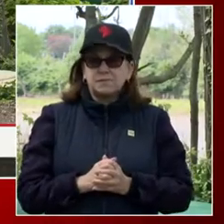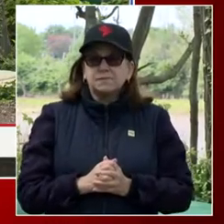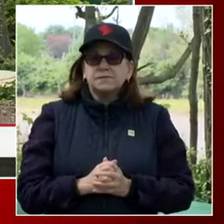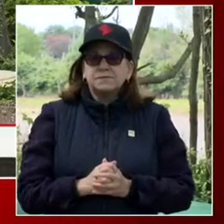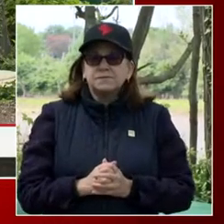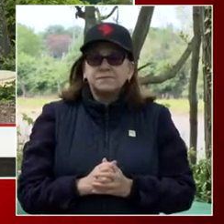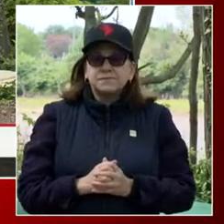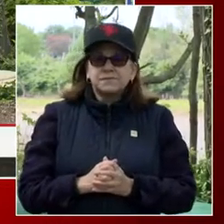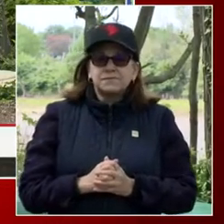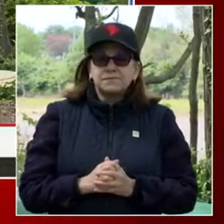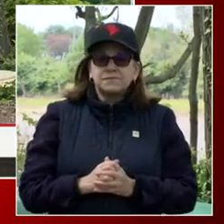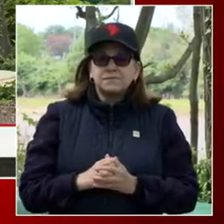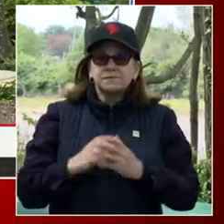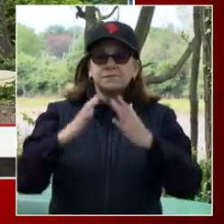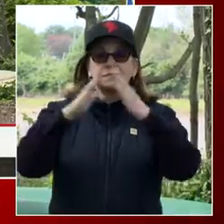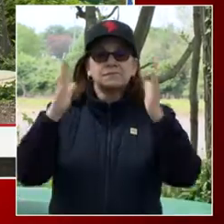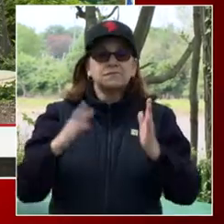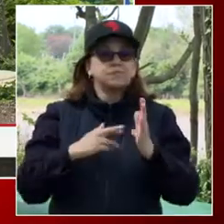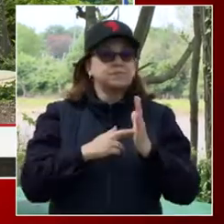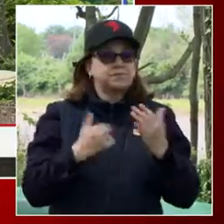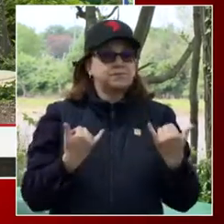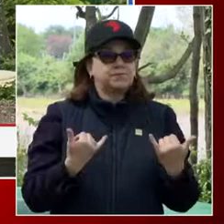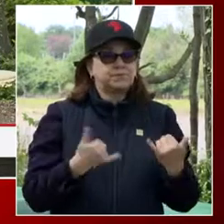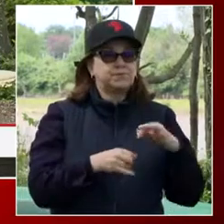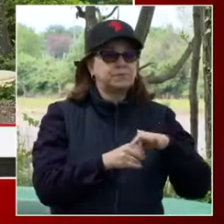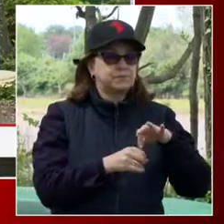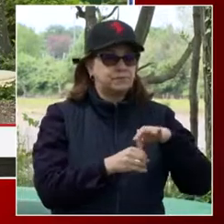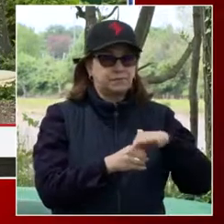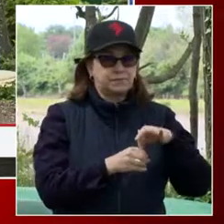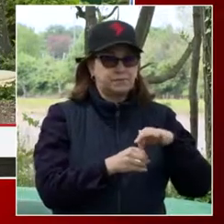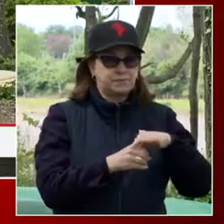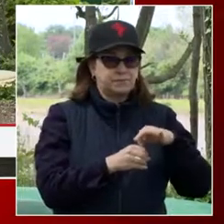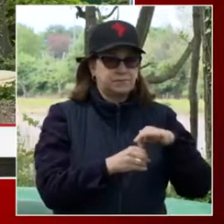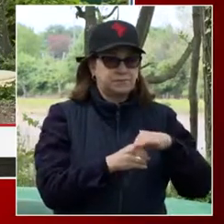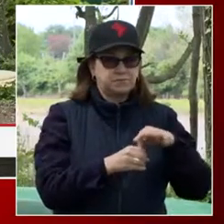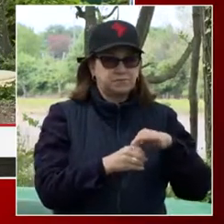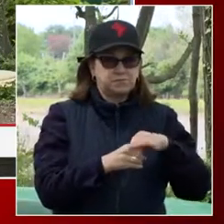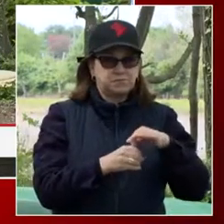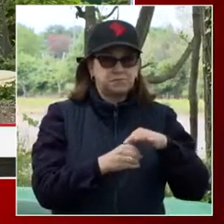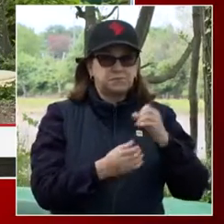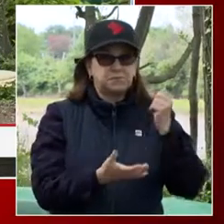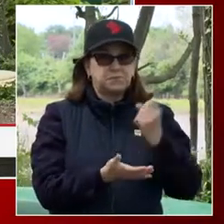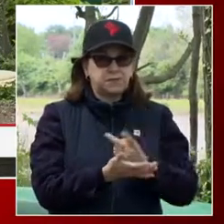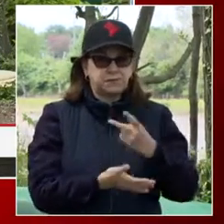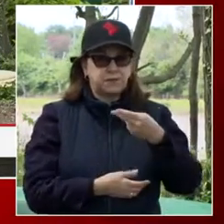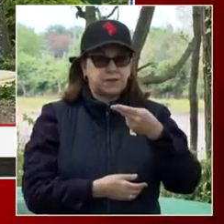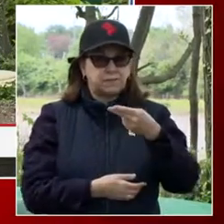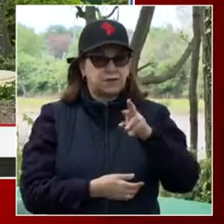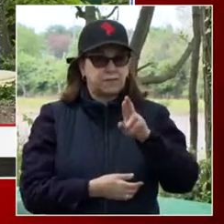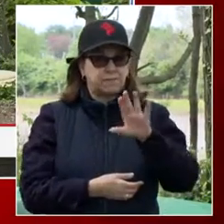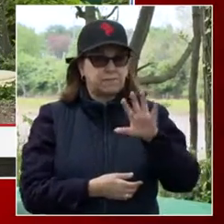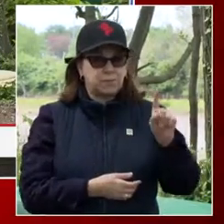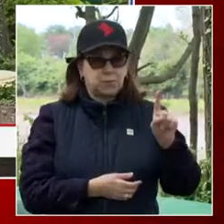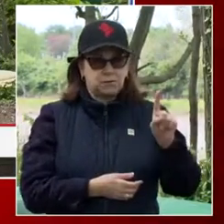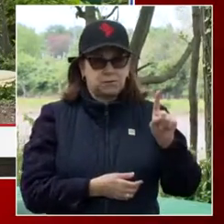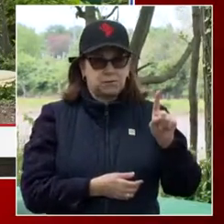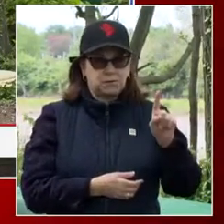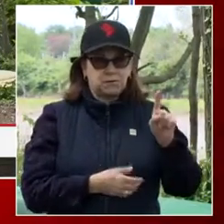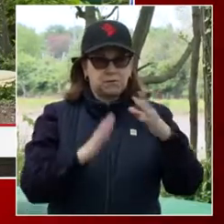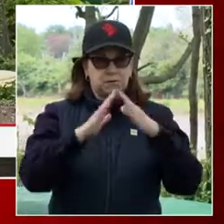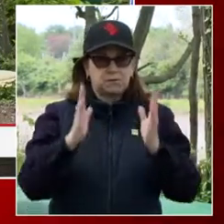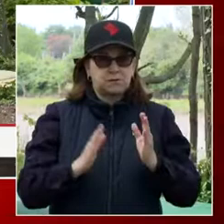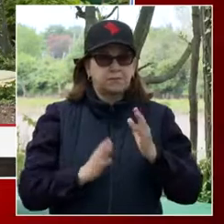today. We expect that they will, for the second time, approve H.R. 51. And I think that we have a very